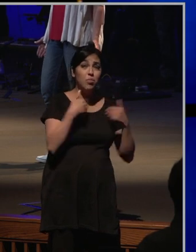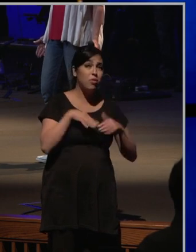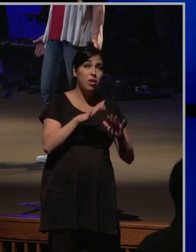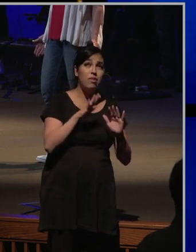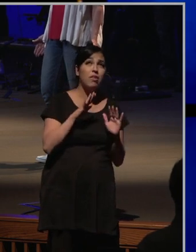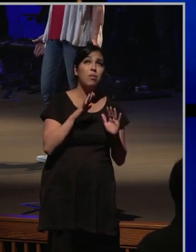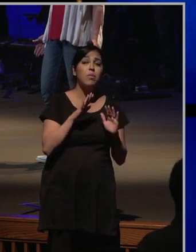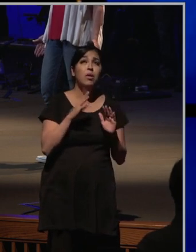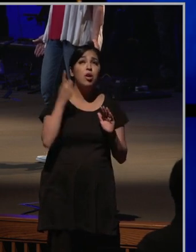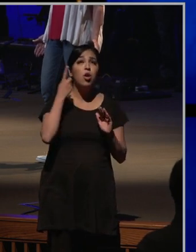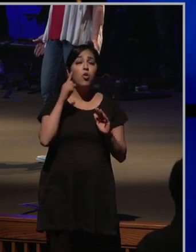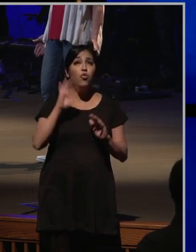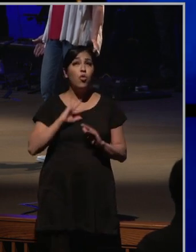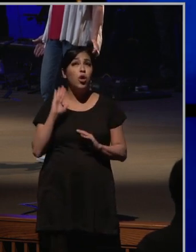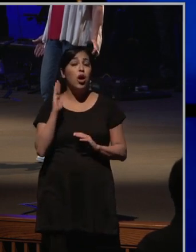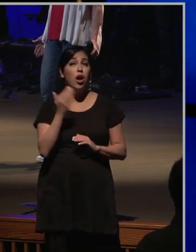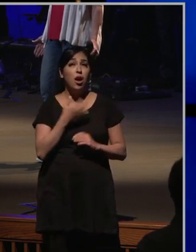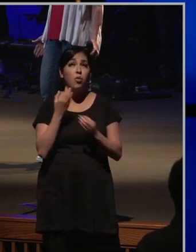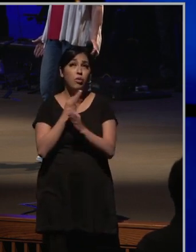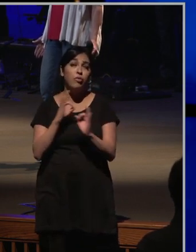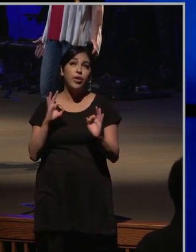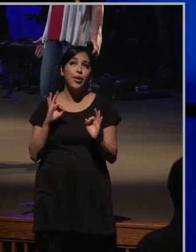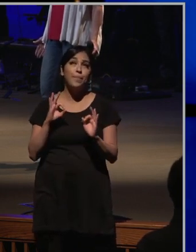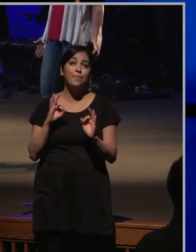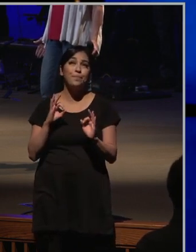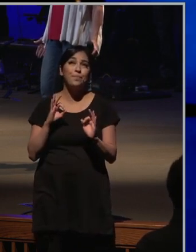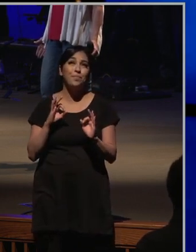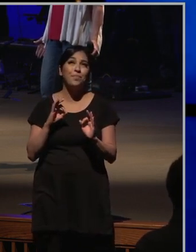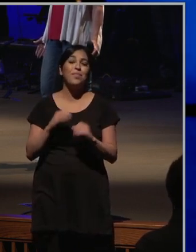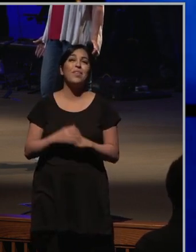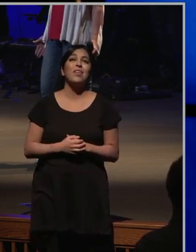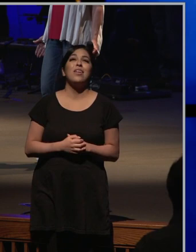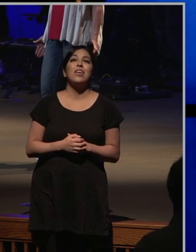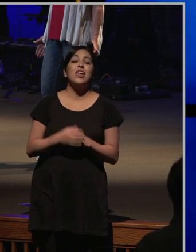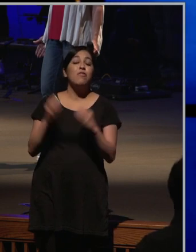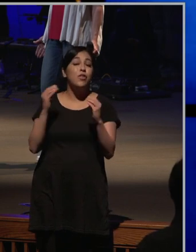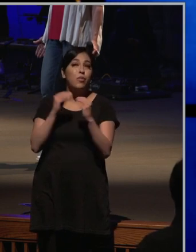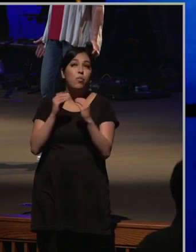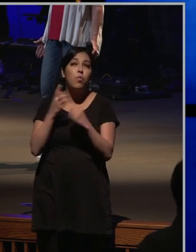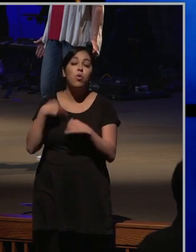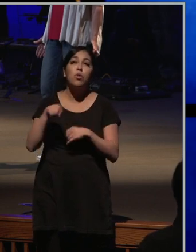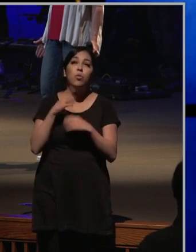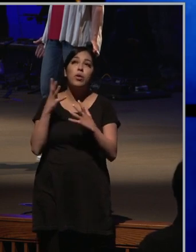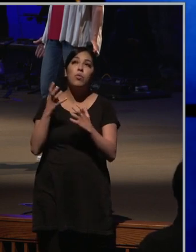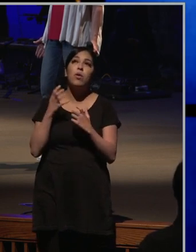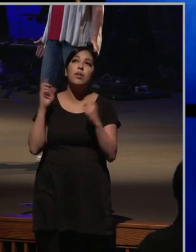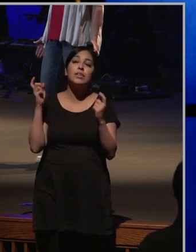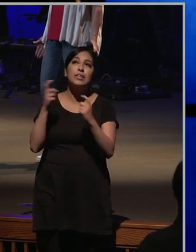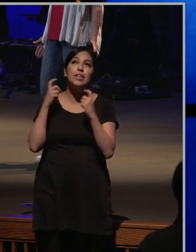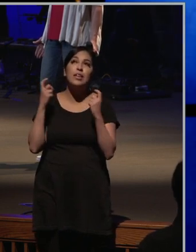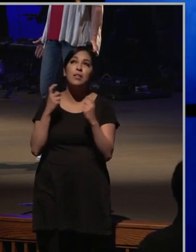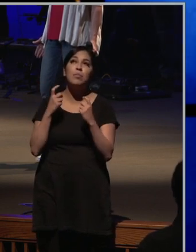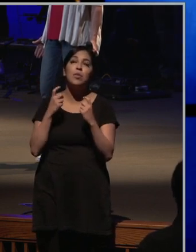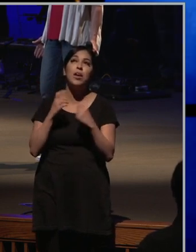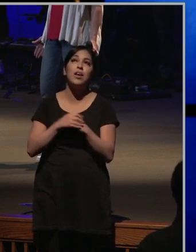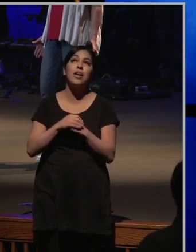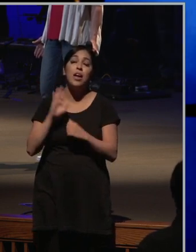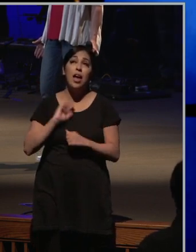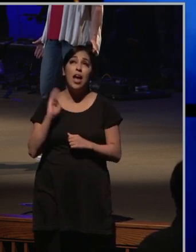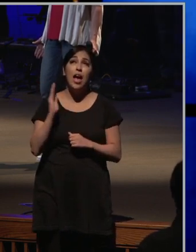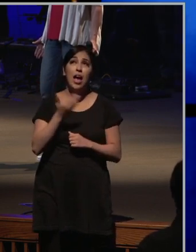freedoms, even more so, we want to celebrate tonight the sacrifice you've made for each of our freedoms, for our eternal